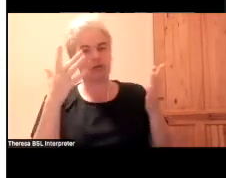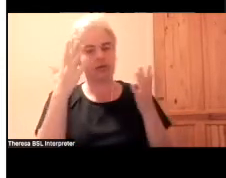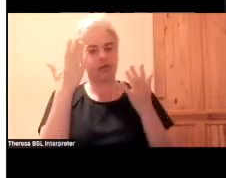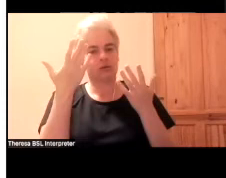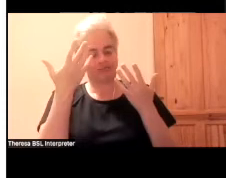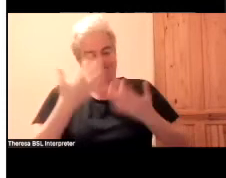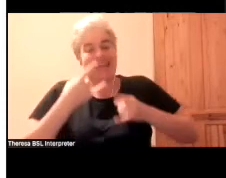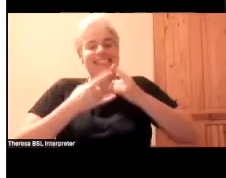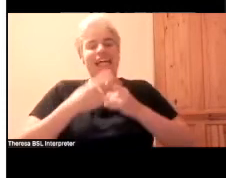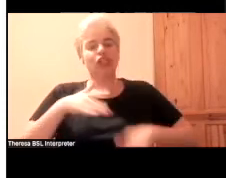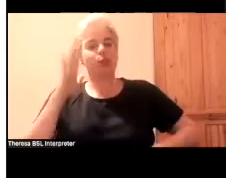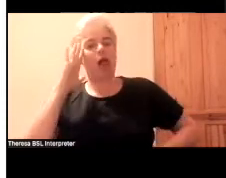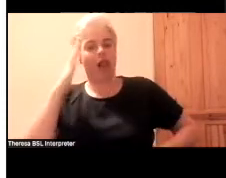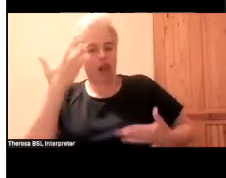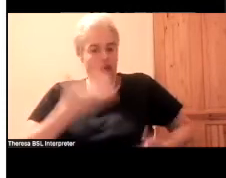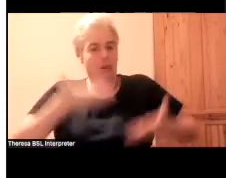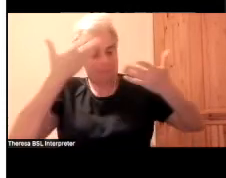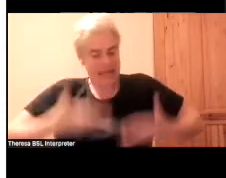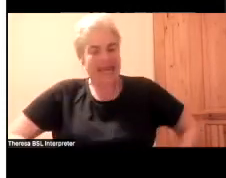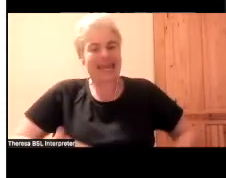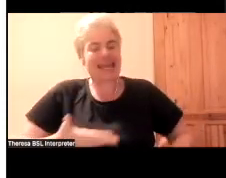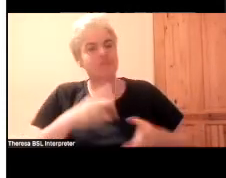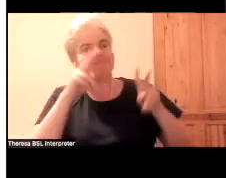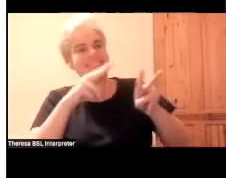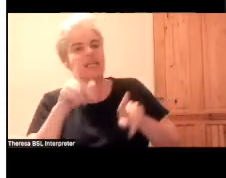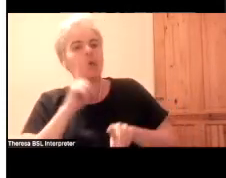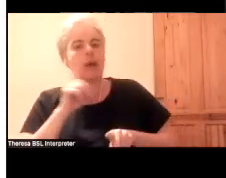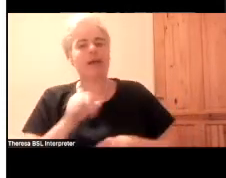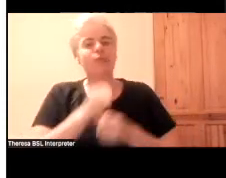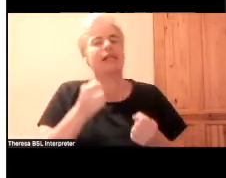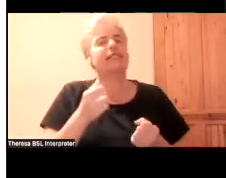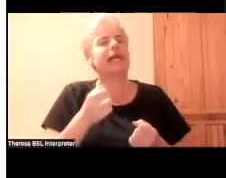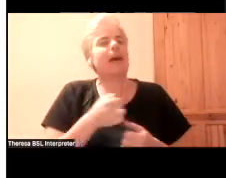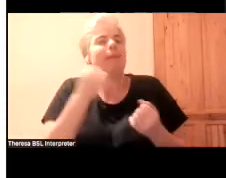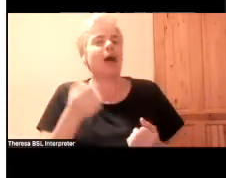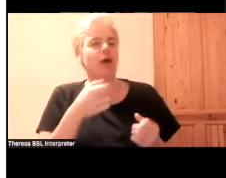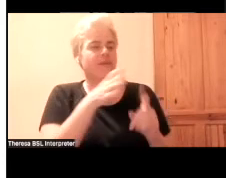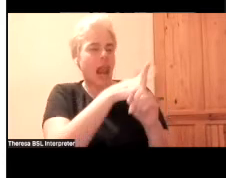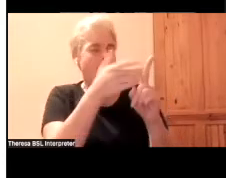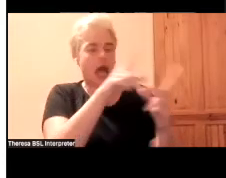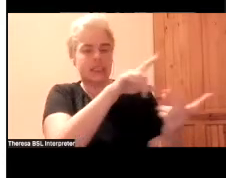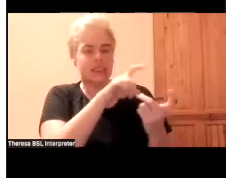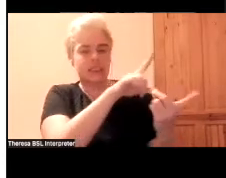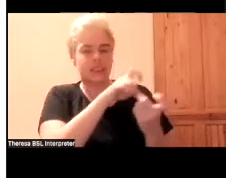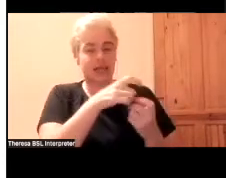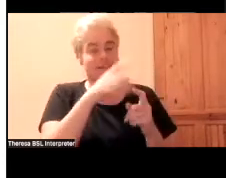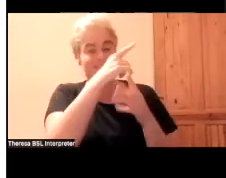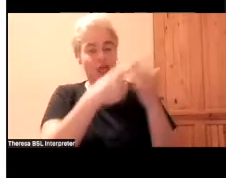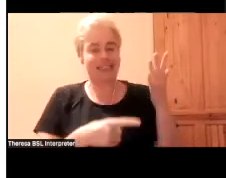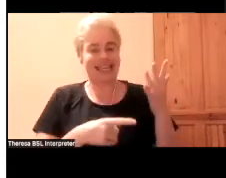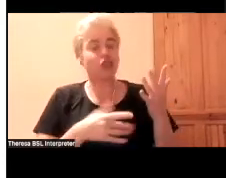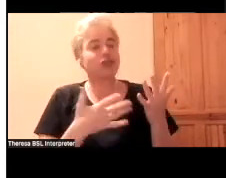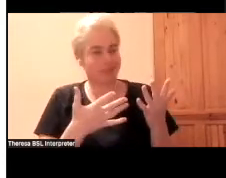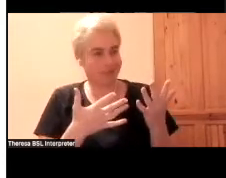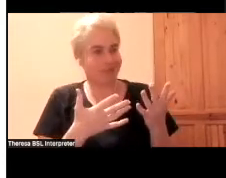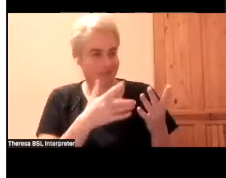being, probably seen as a woman wielding her powers of provocation and flirtation to